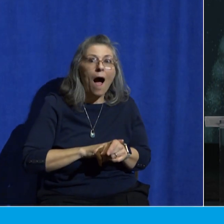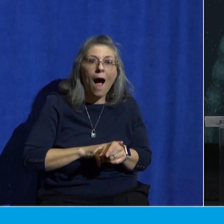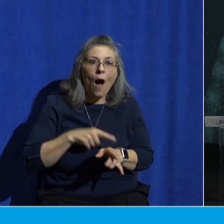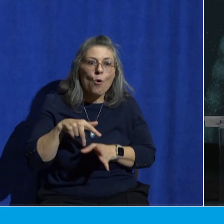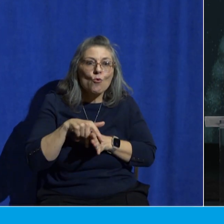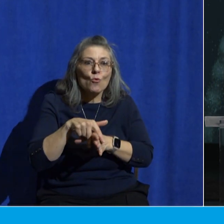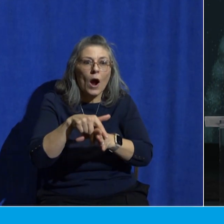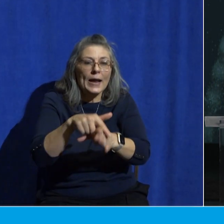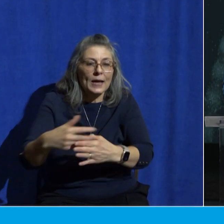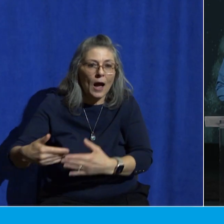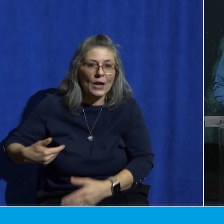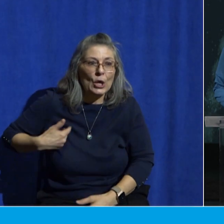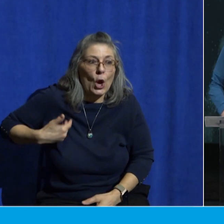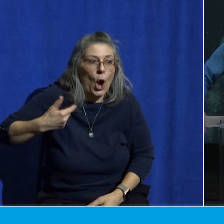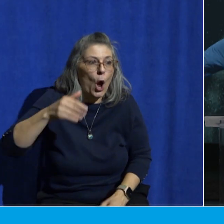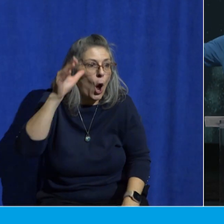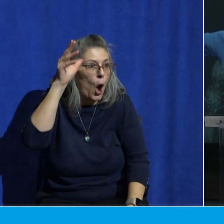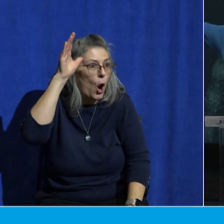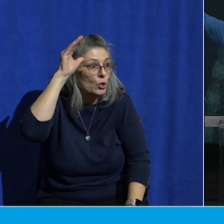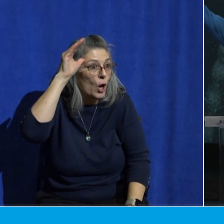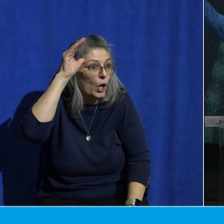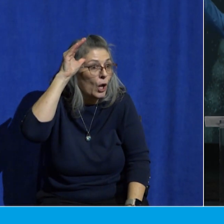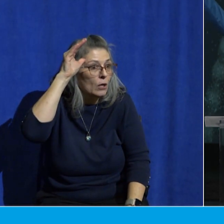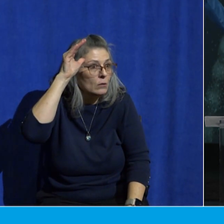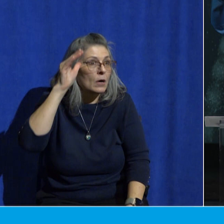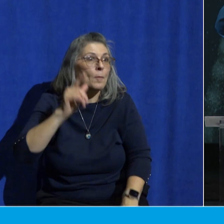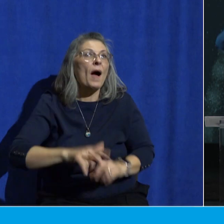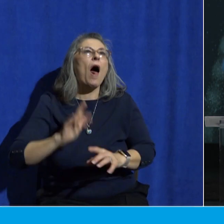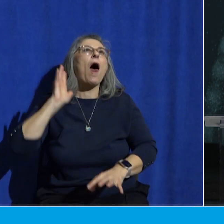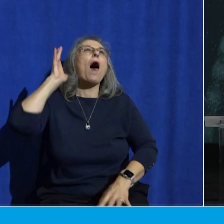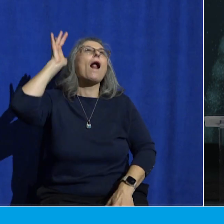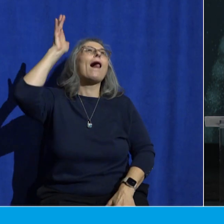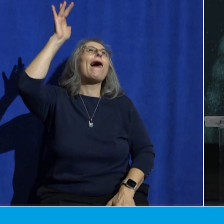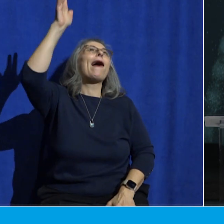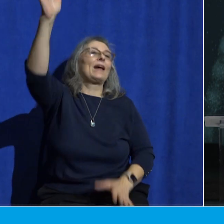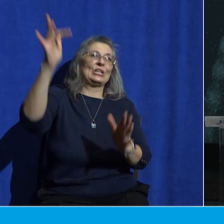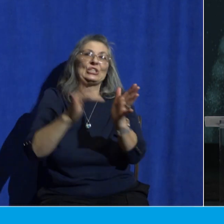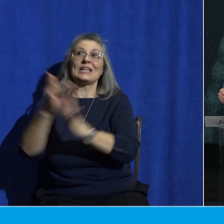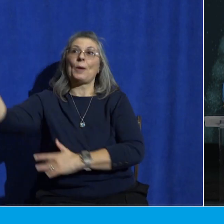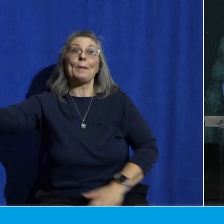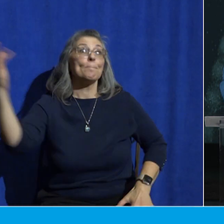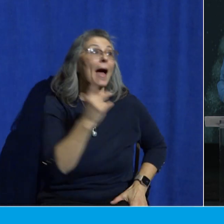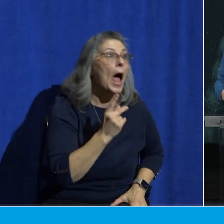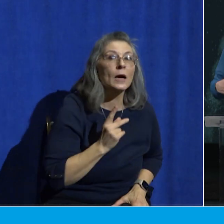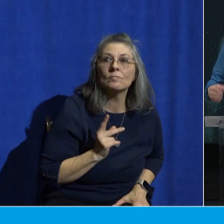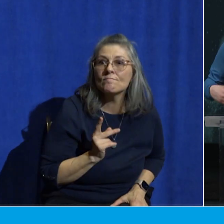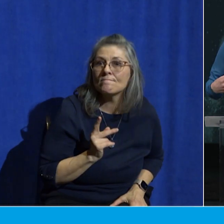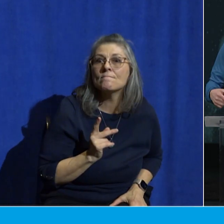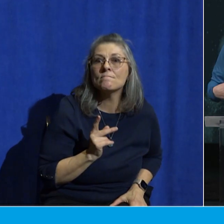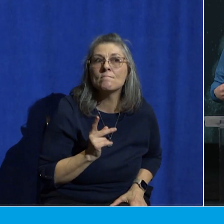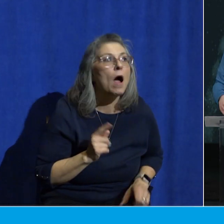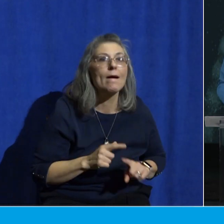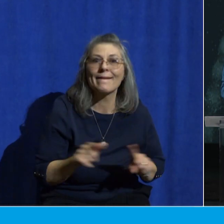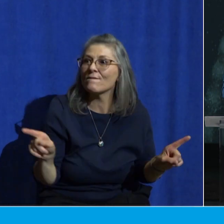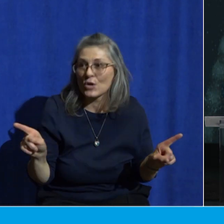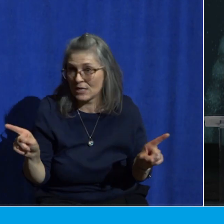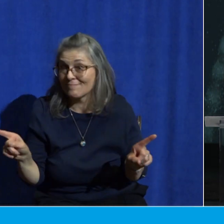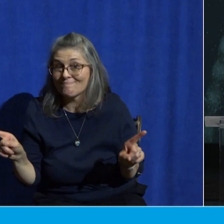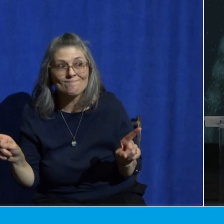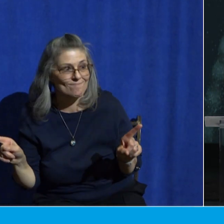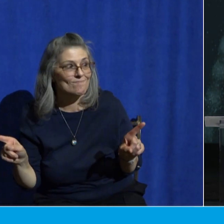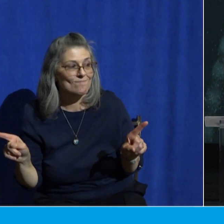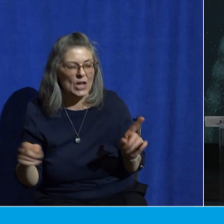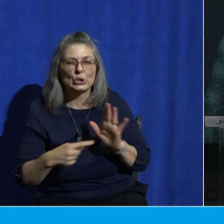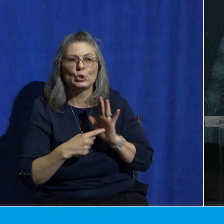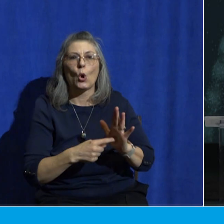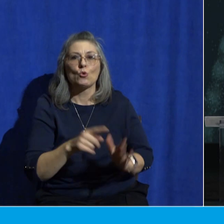colt. But ladies and gentlemen, one day this king is coming back, and that scene is going to be a lot different. Let me